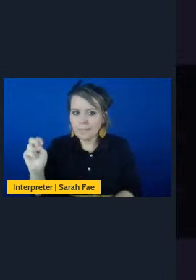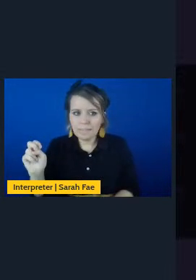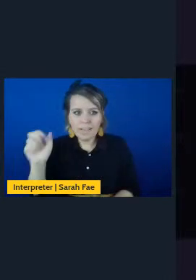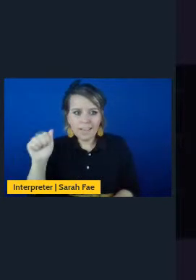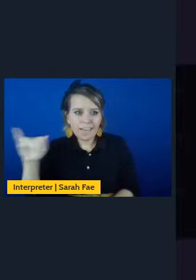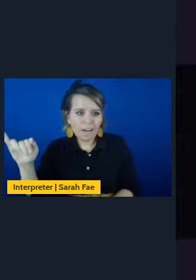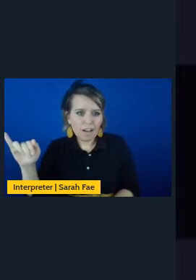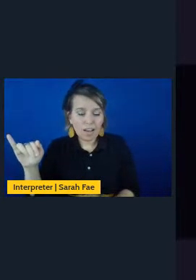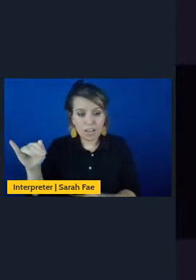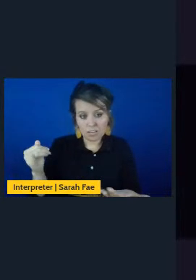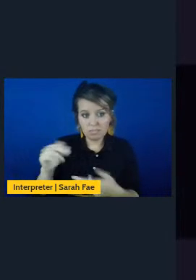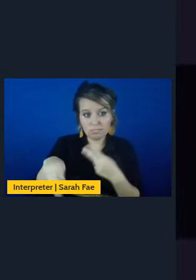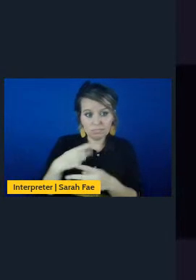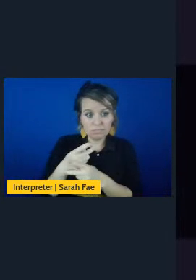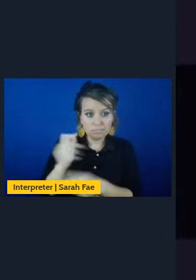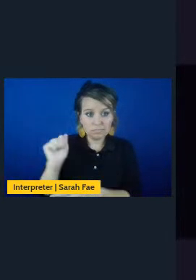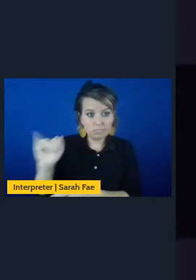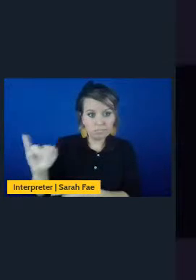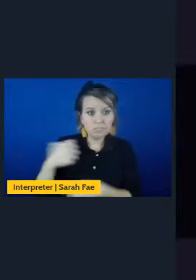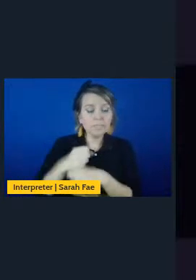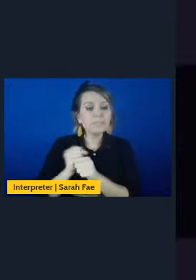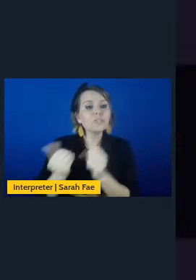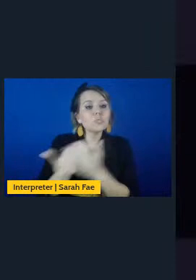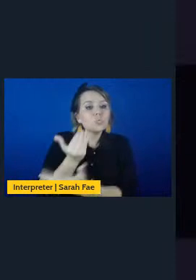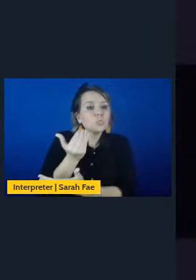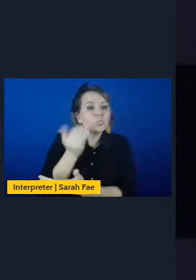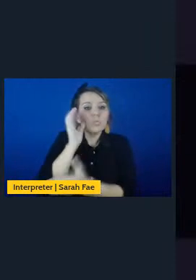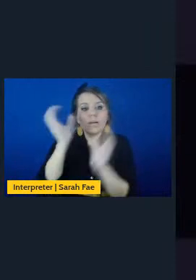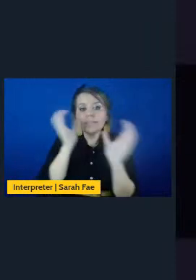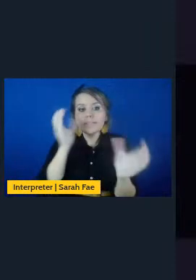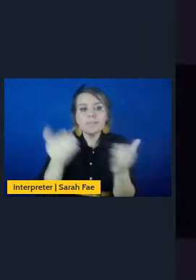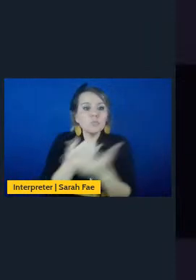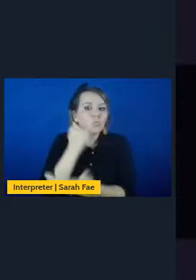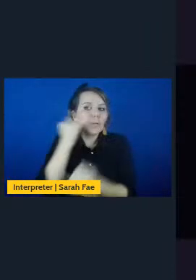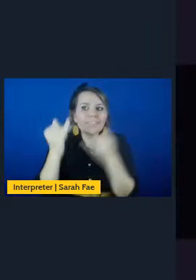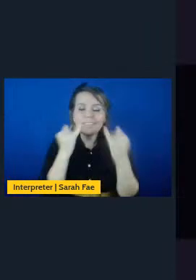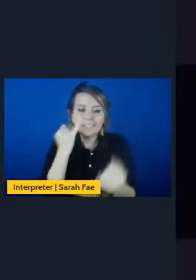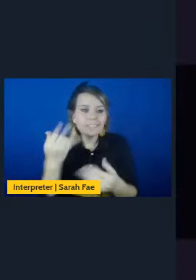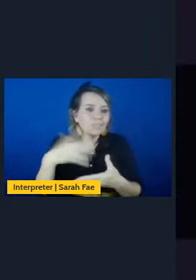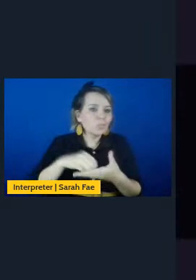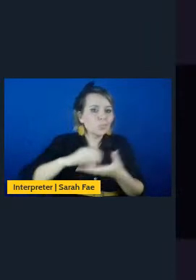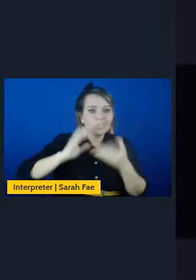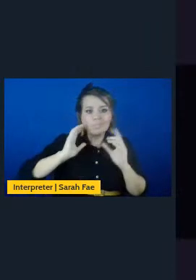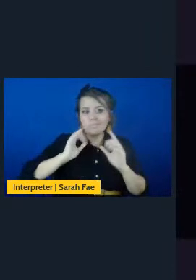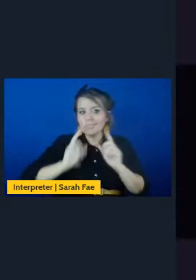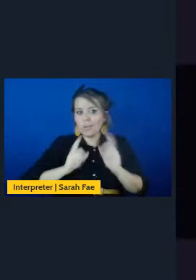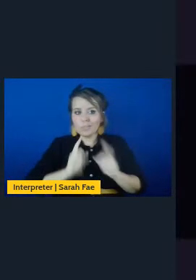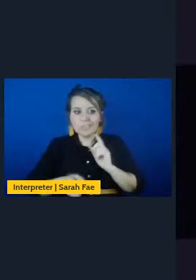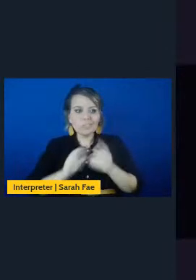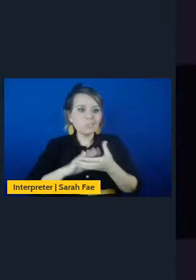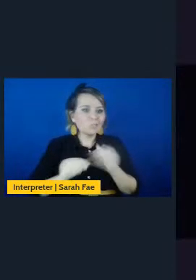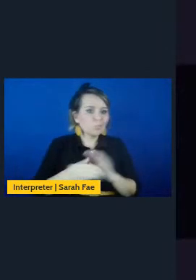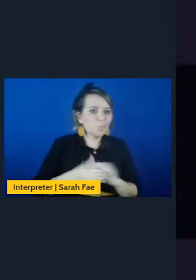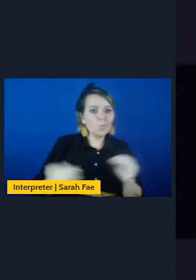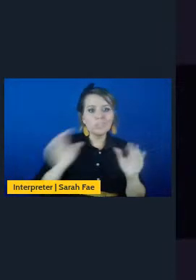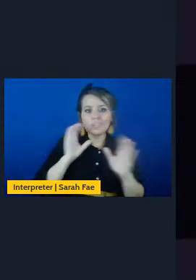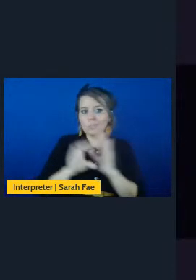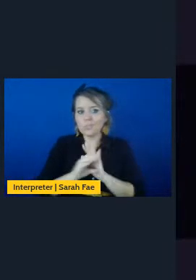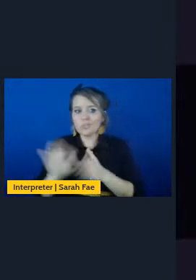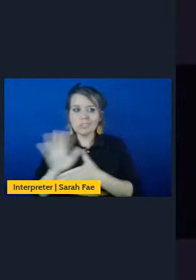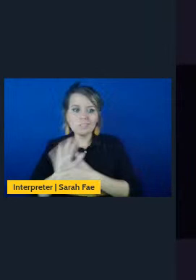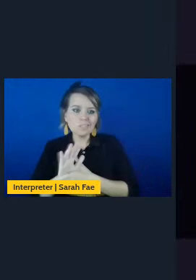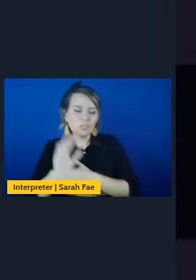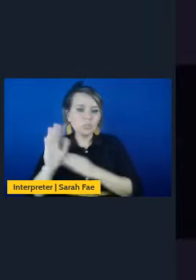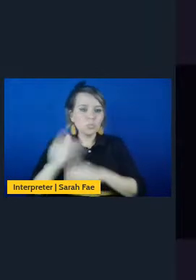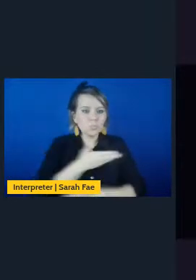AI that creates new contents and ideas, including conversations, stories, images, videos, and music. Like